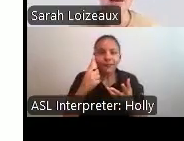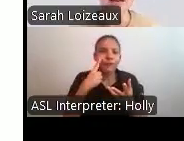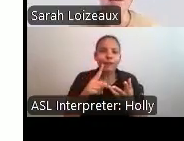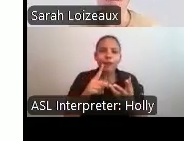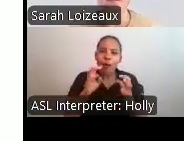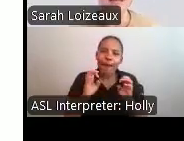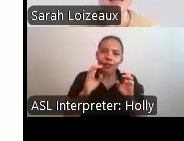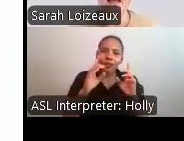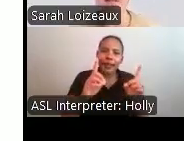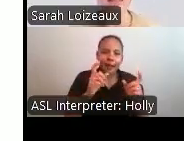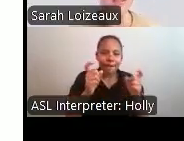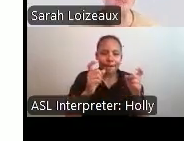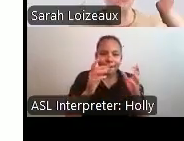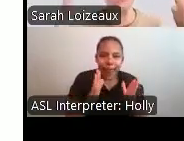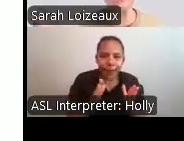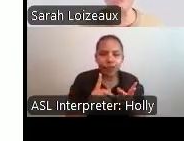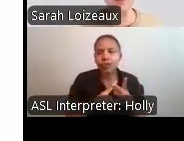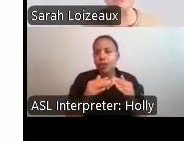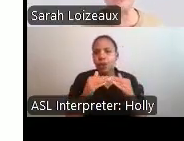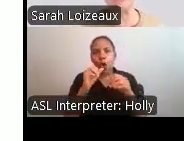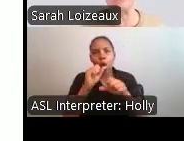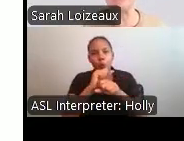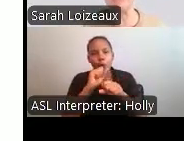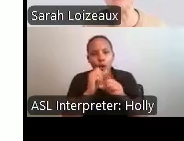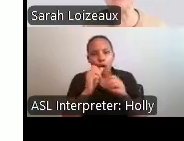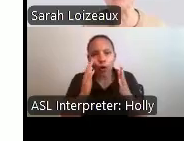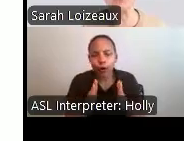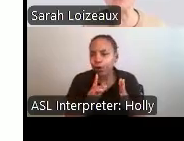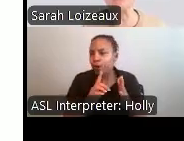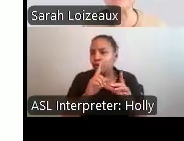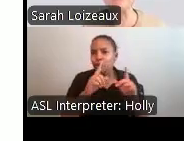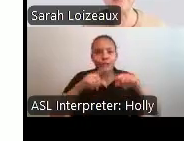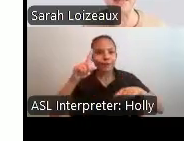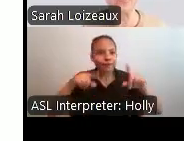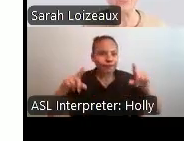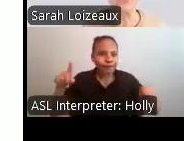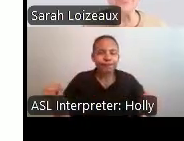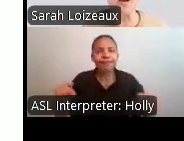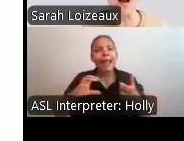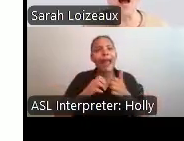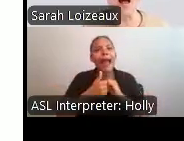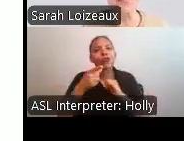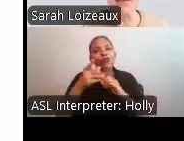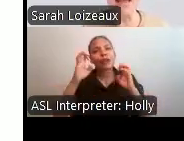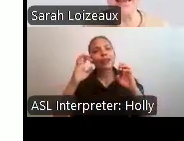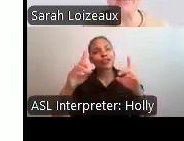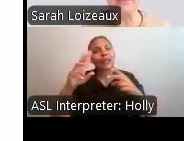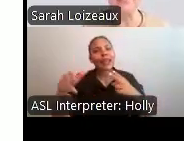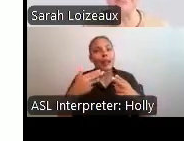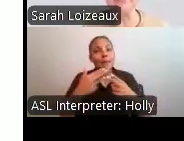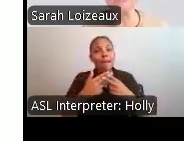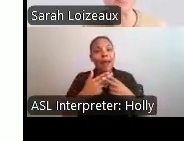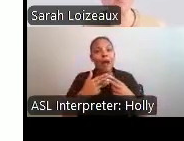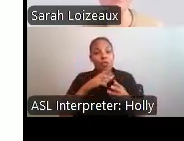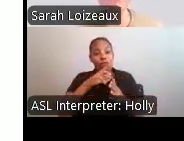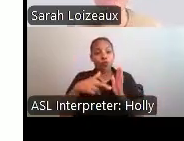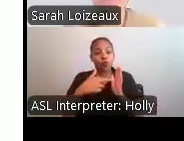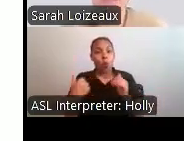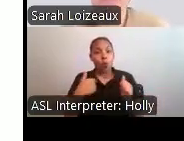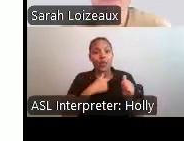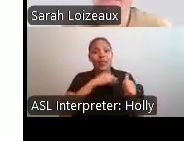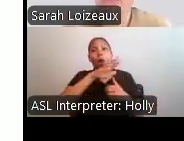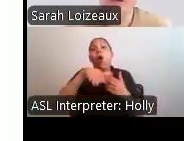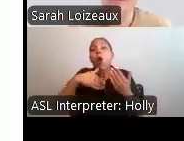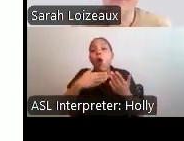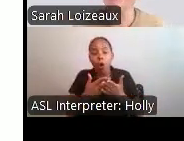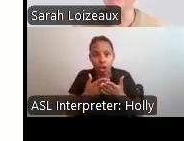and anybody with a mental health condition or is supporting someone about the roles that we all play in promoting a mental